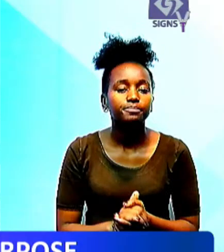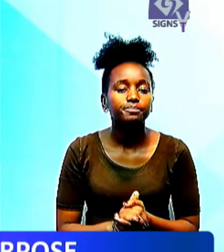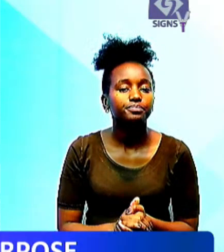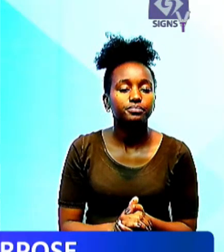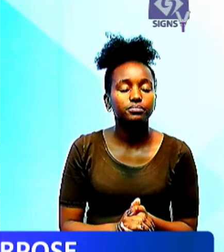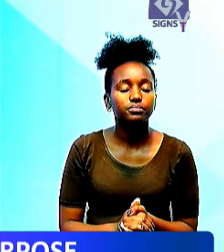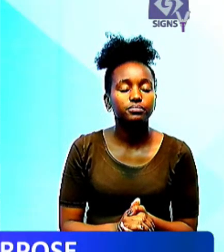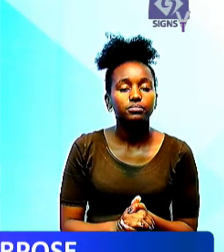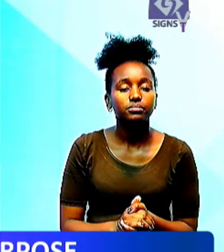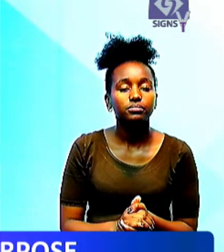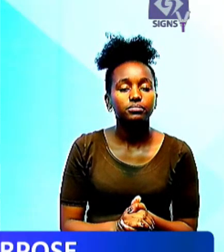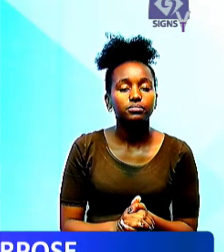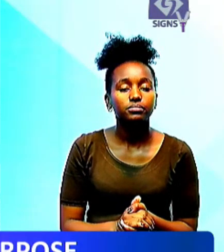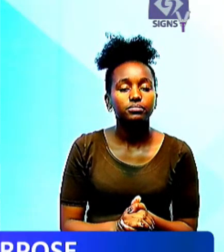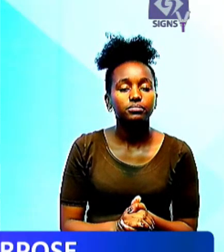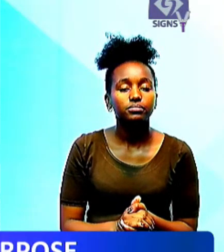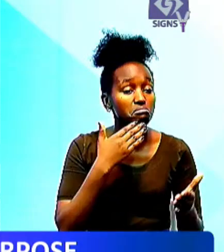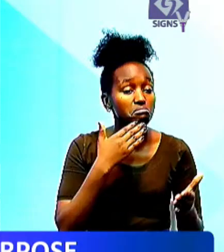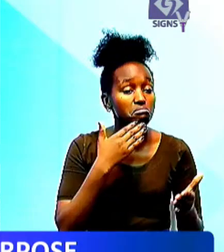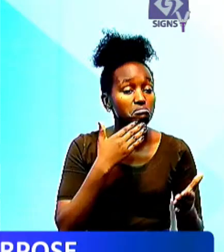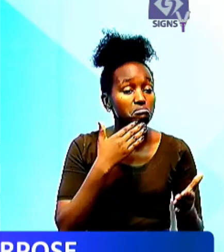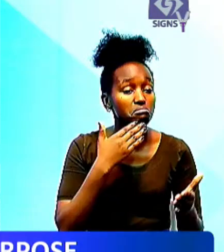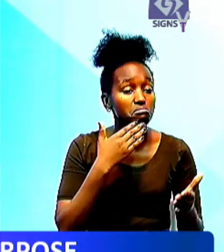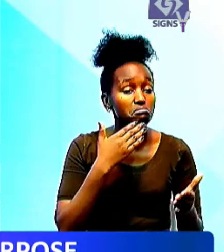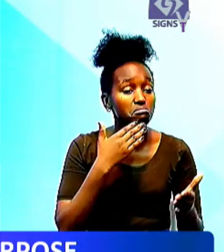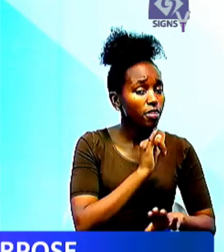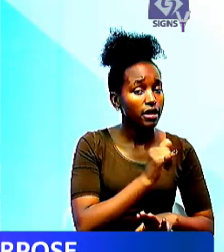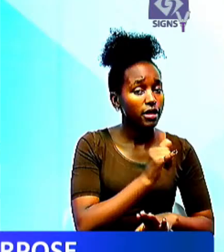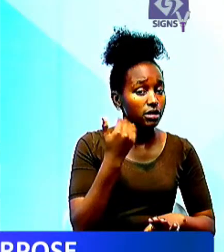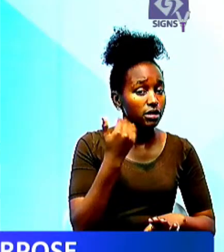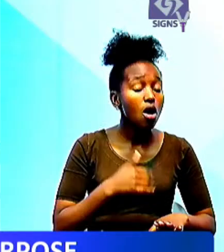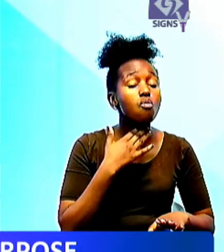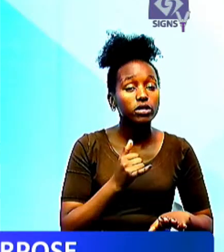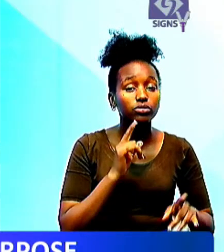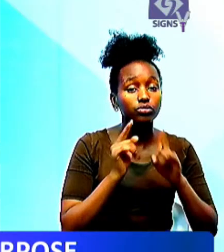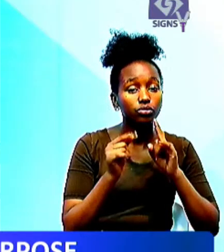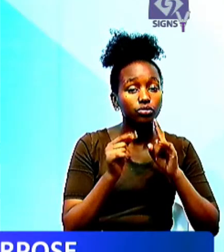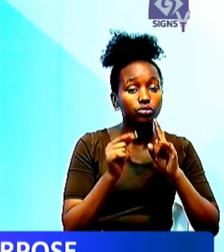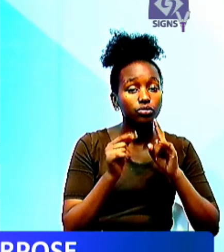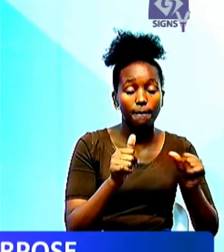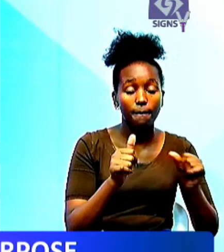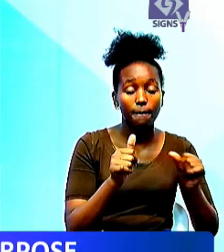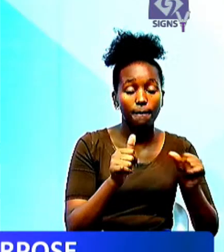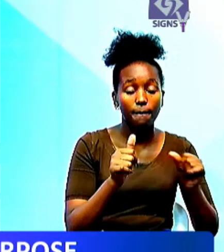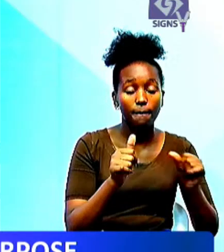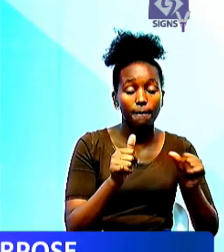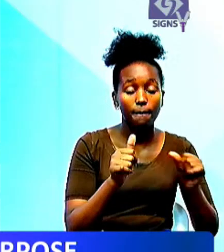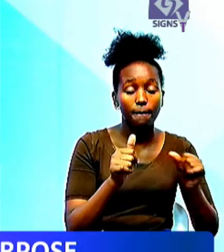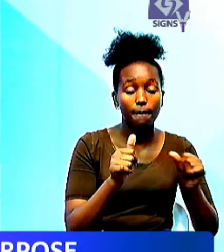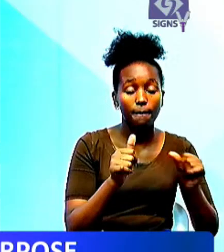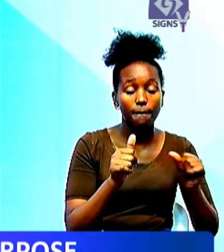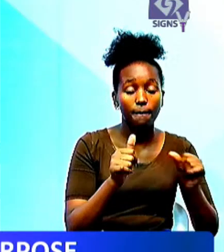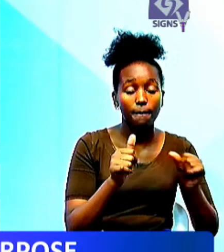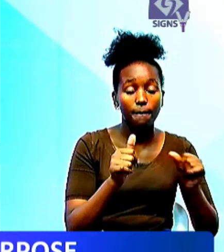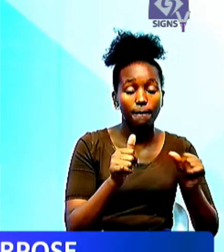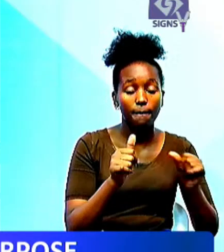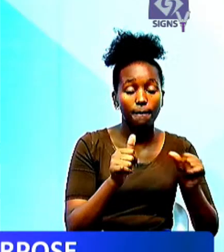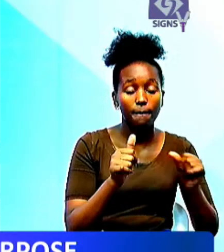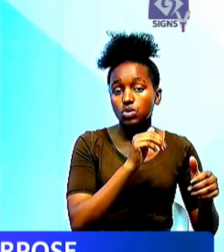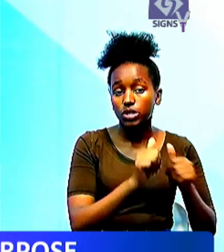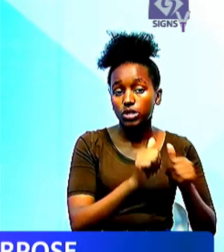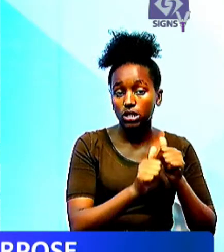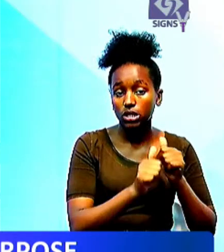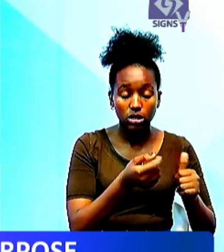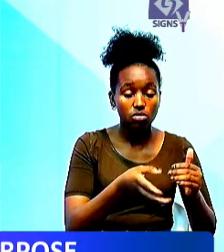offers? Okay. Yeah. Thank you. Before I tackle the products, yeah, our way of investing, we try, as I said, investing with